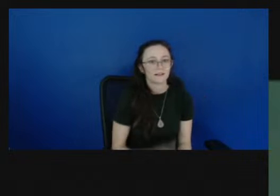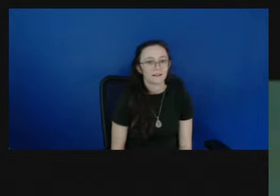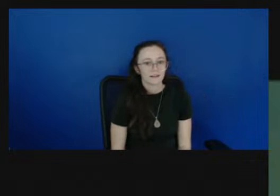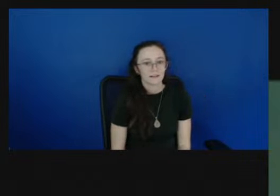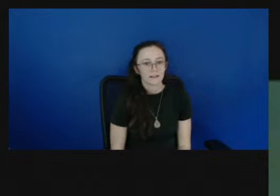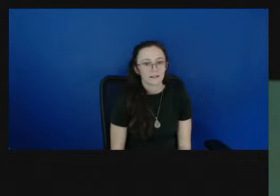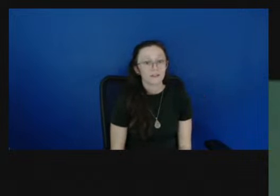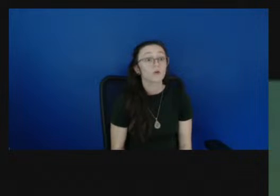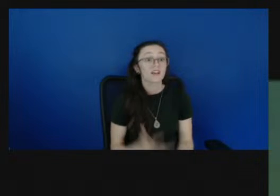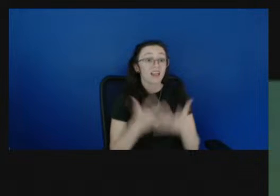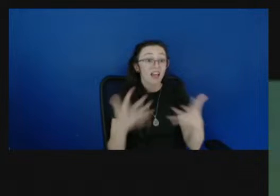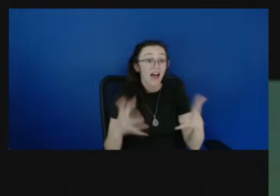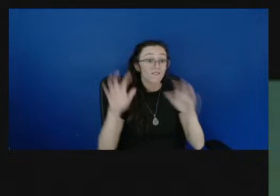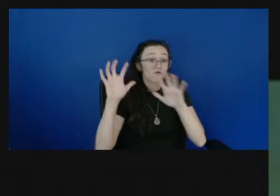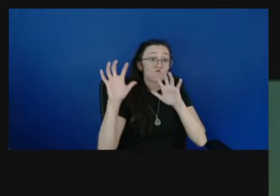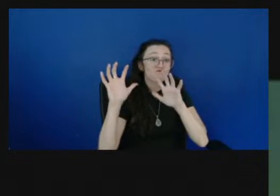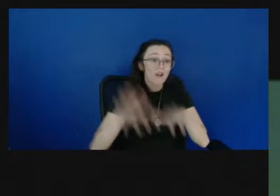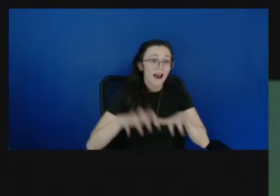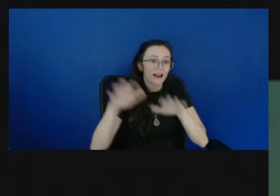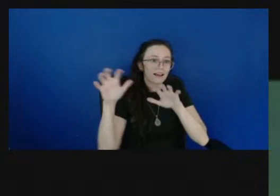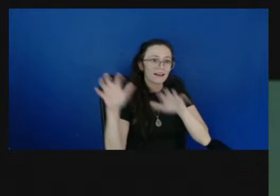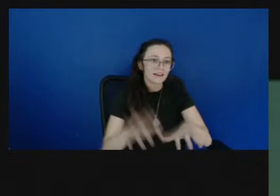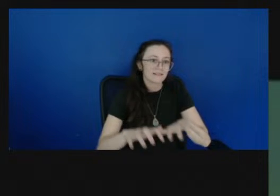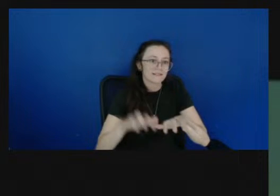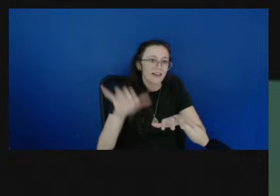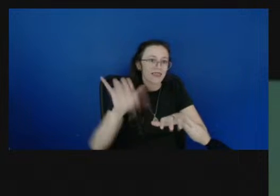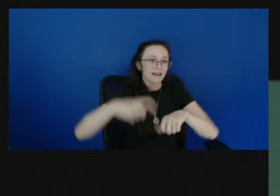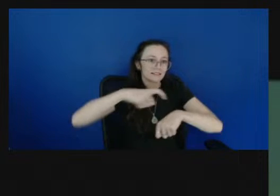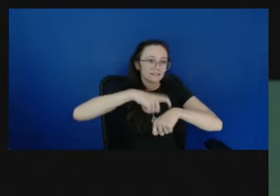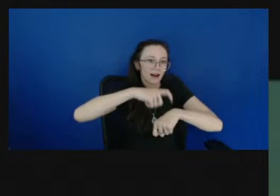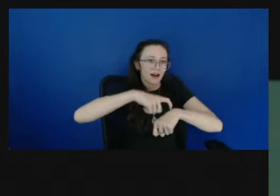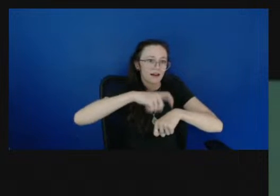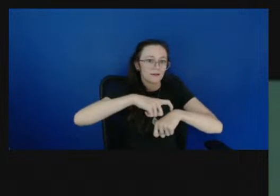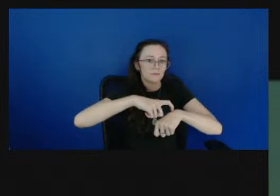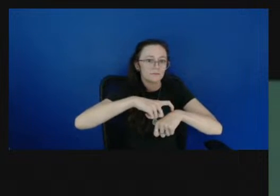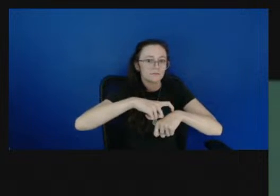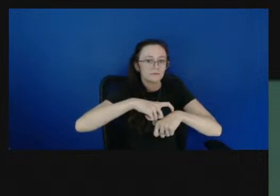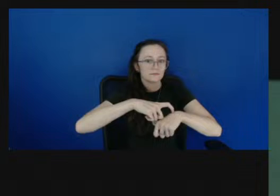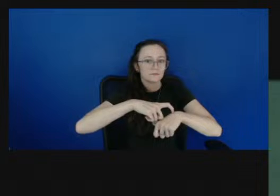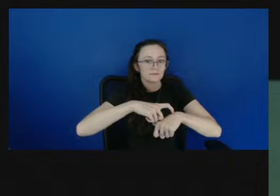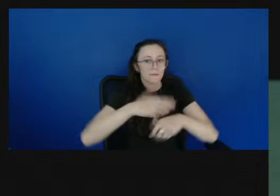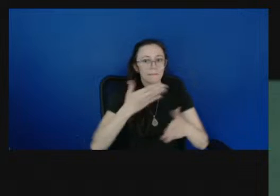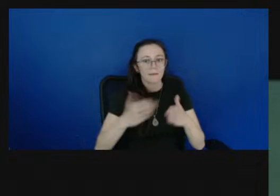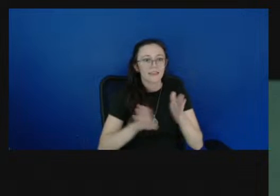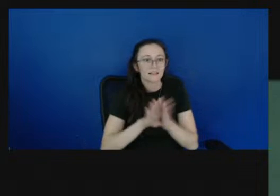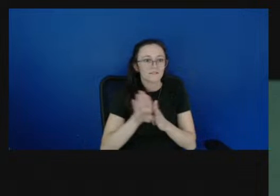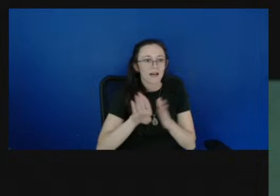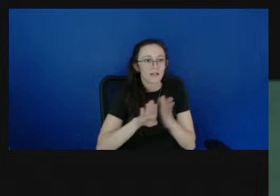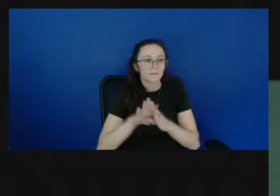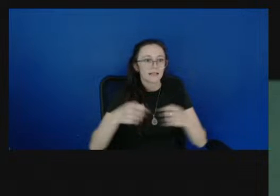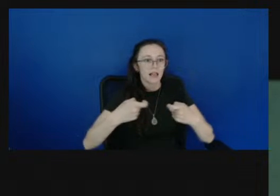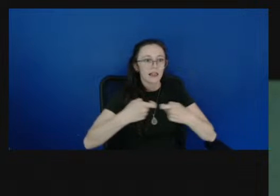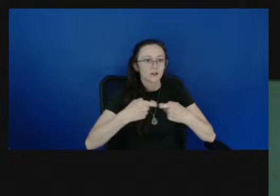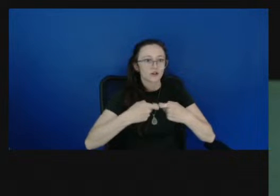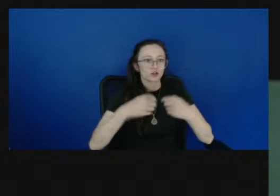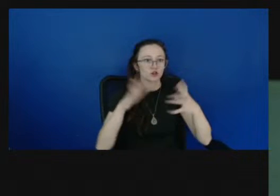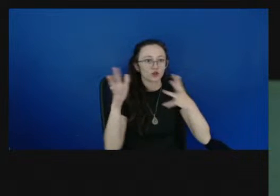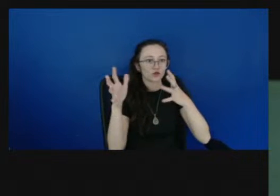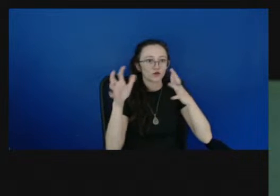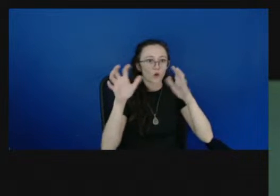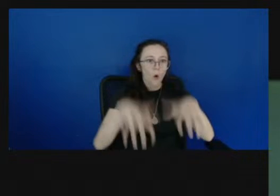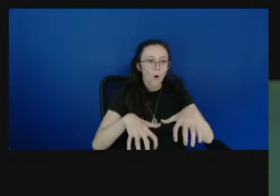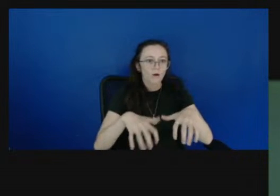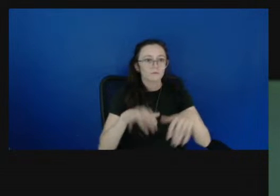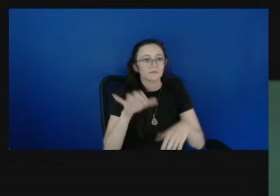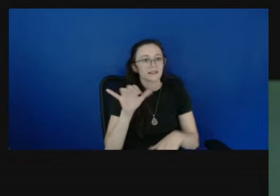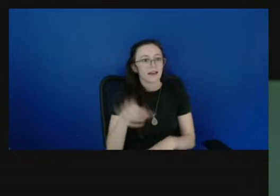time, during explosions and perhaps due to cloud seeding of the kind that developed the electrical storms that Ben mentioned. But the only bad weather day